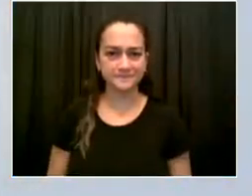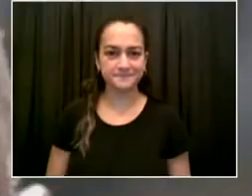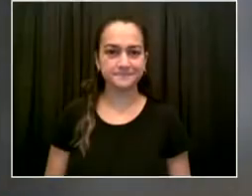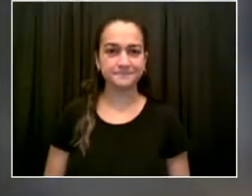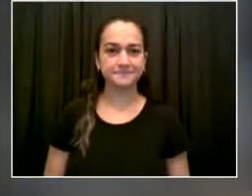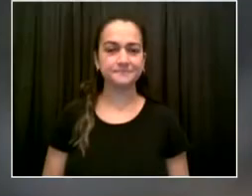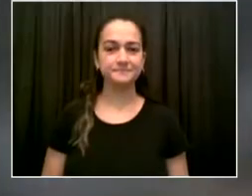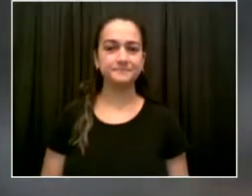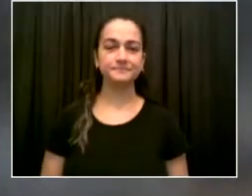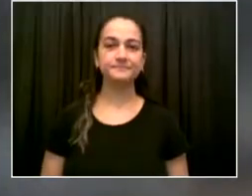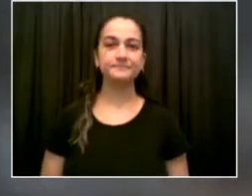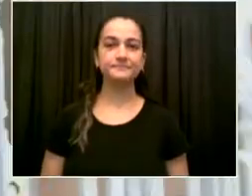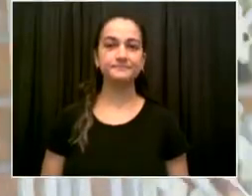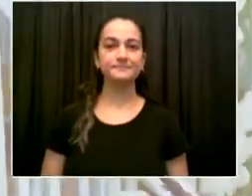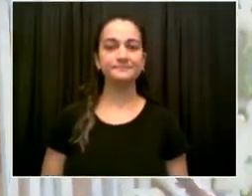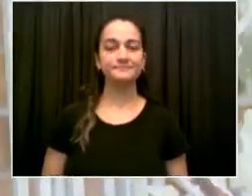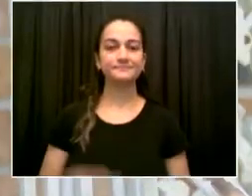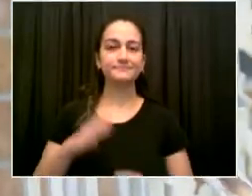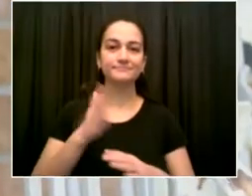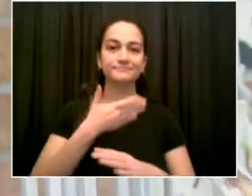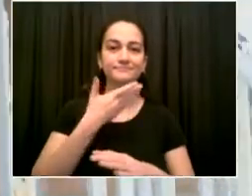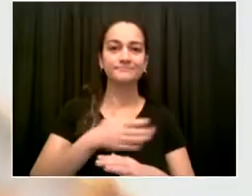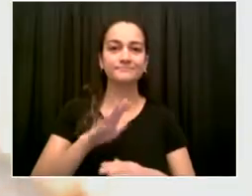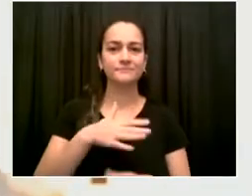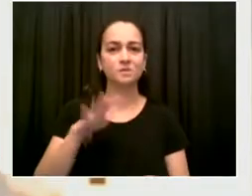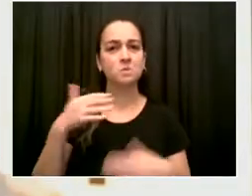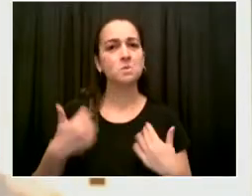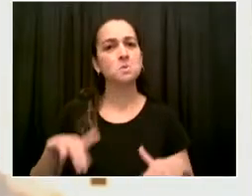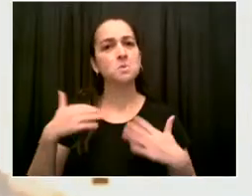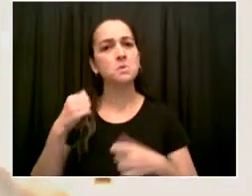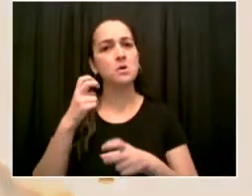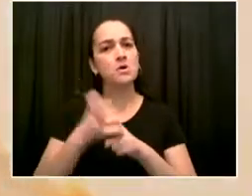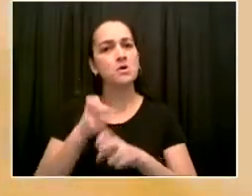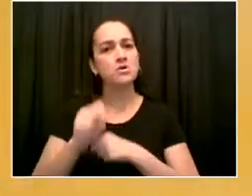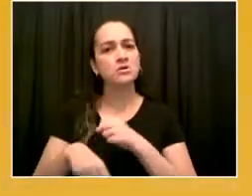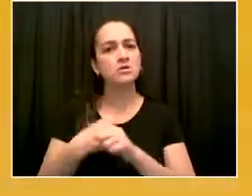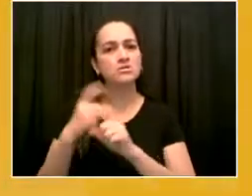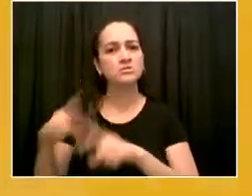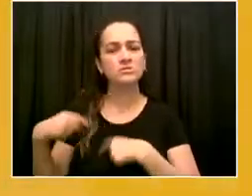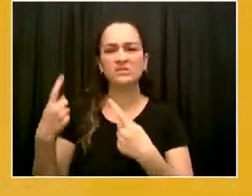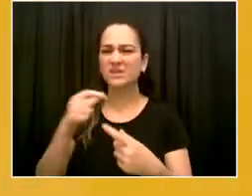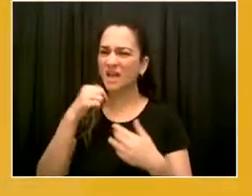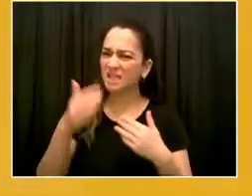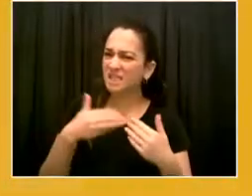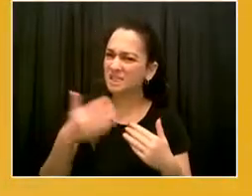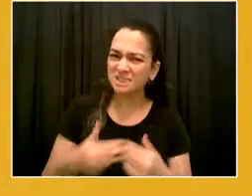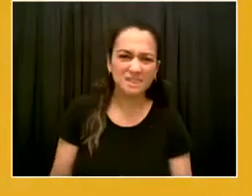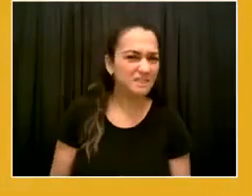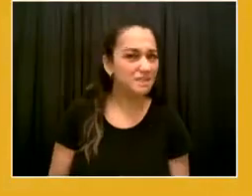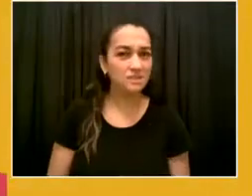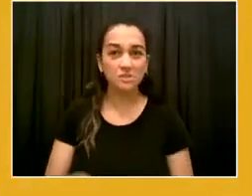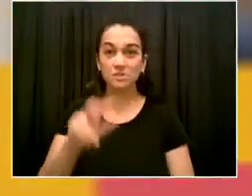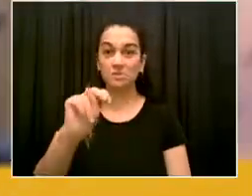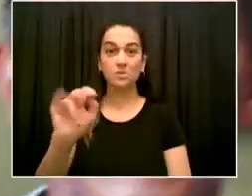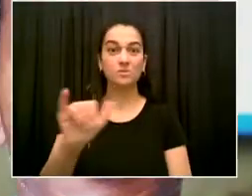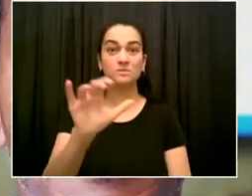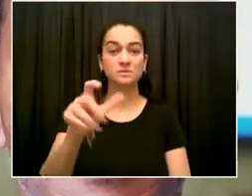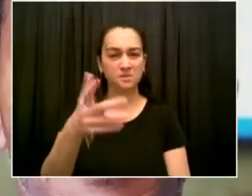It's been a tough year for all of us, but NYC is here for you with mental health for